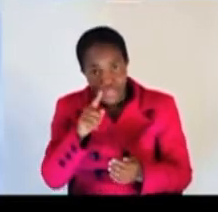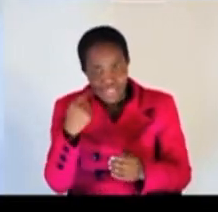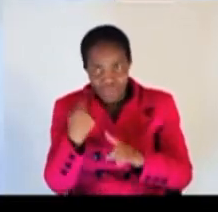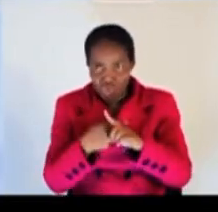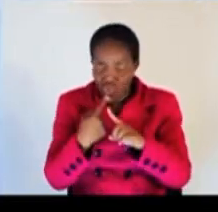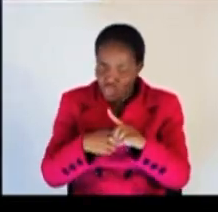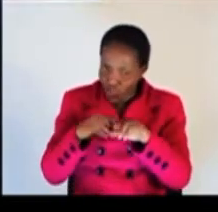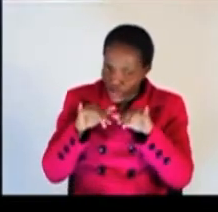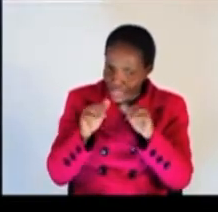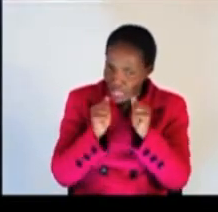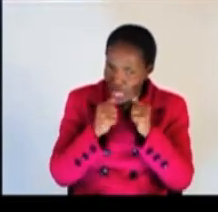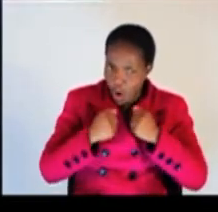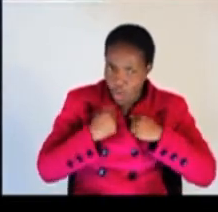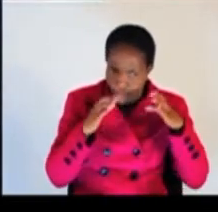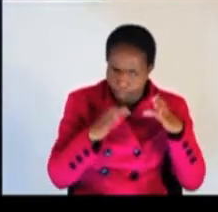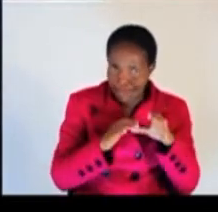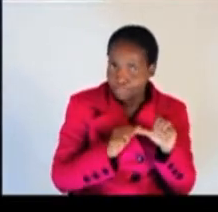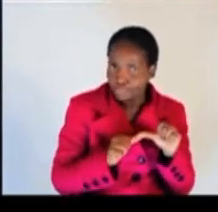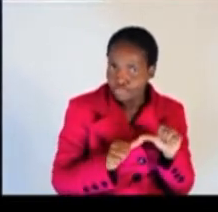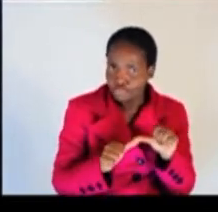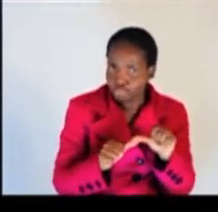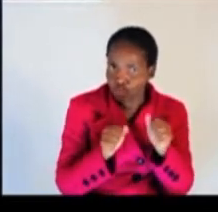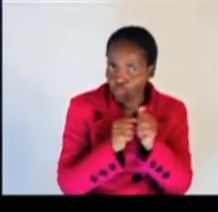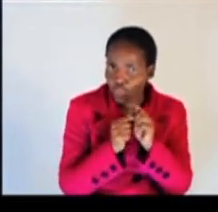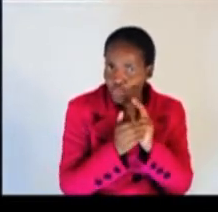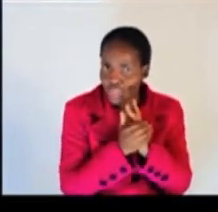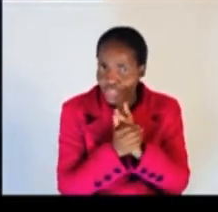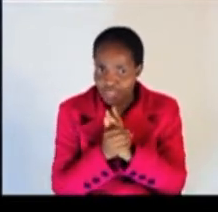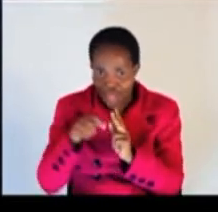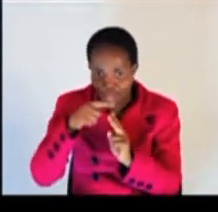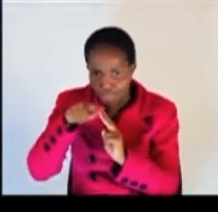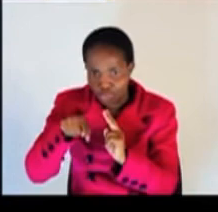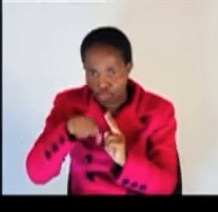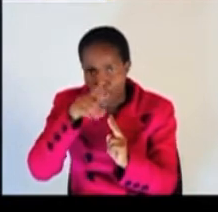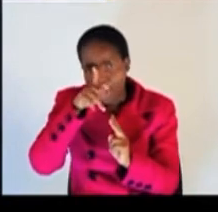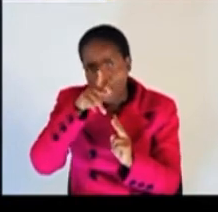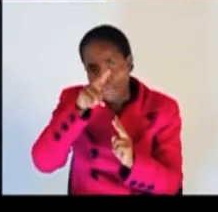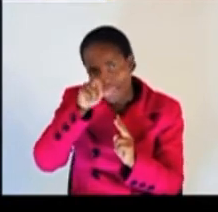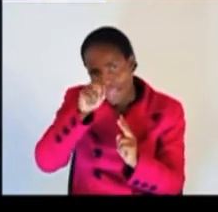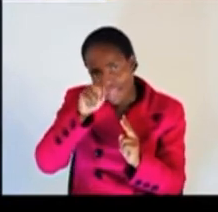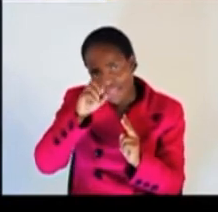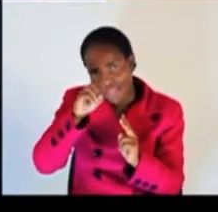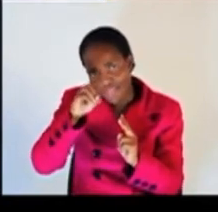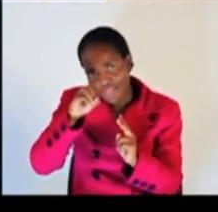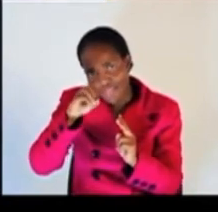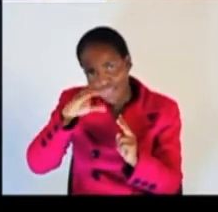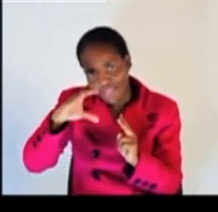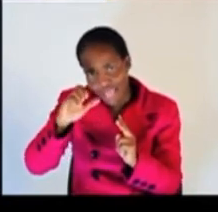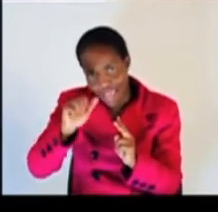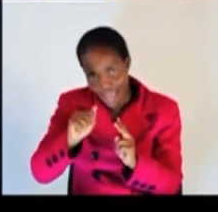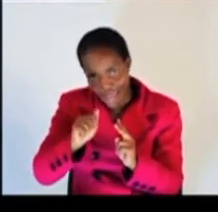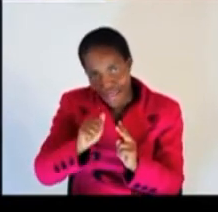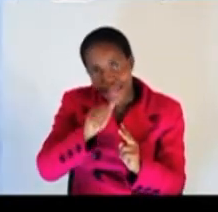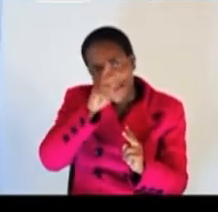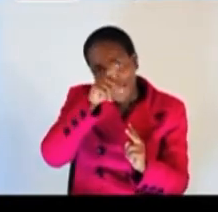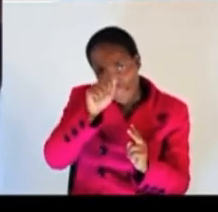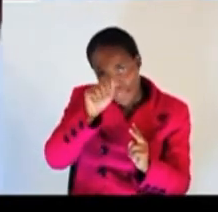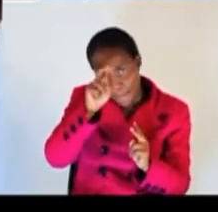our party. Now he's a leader of the PAC, the Pan-African Congress.